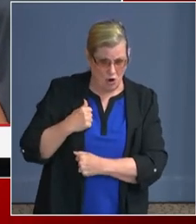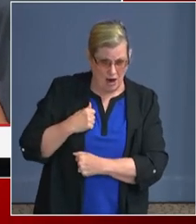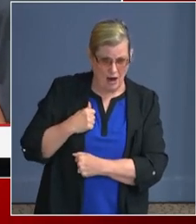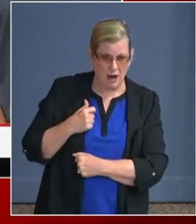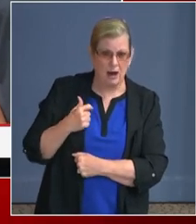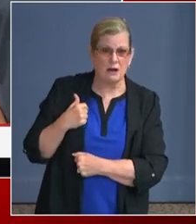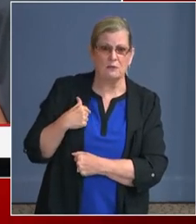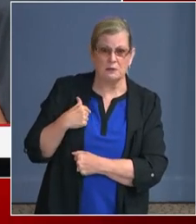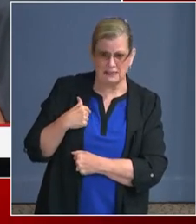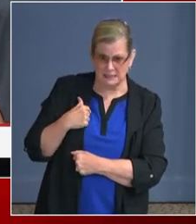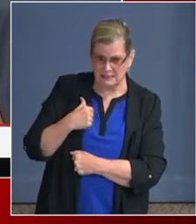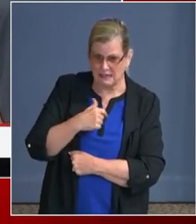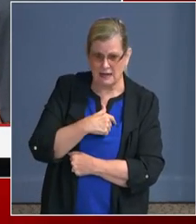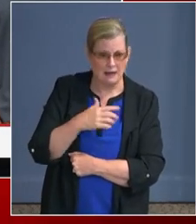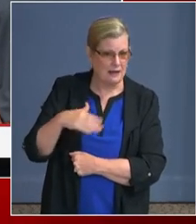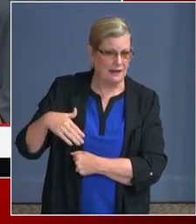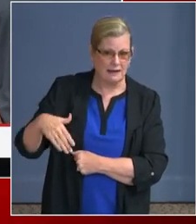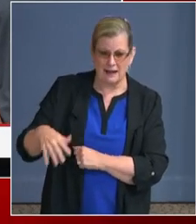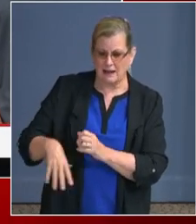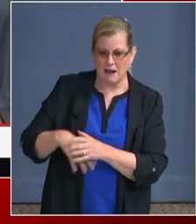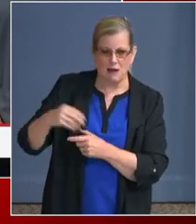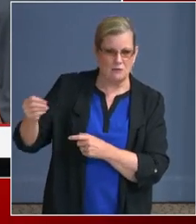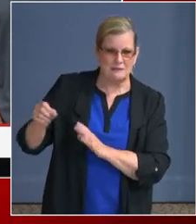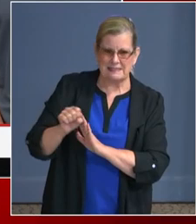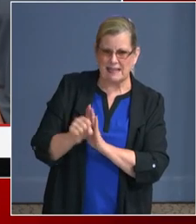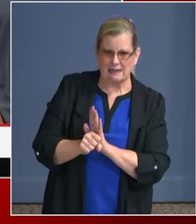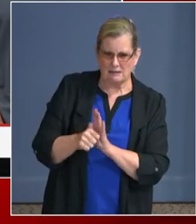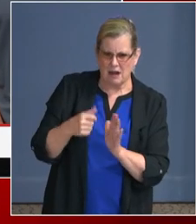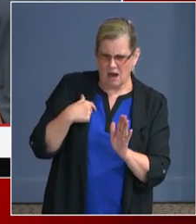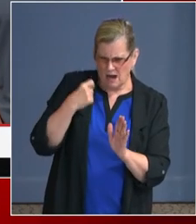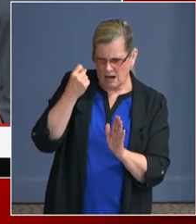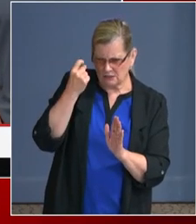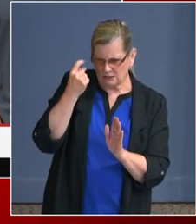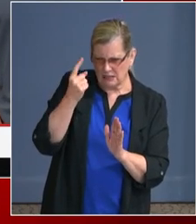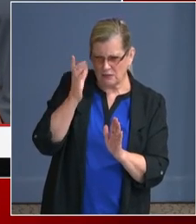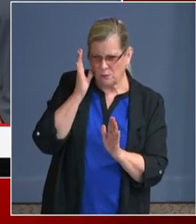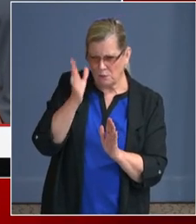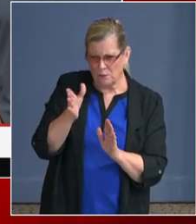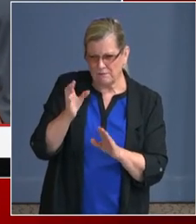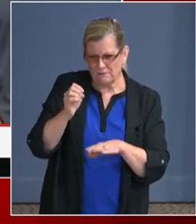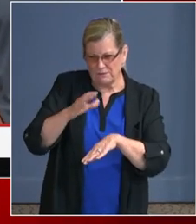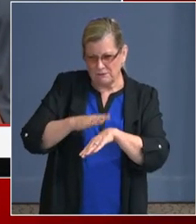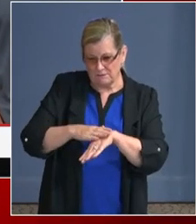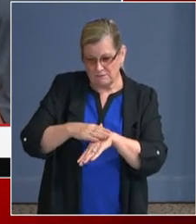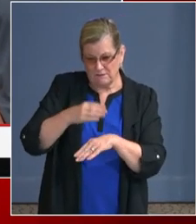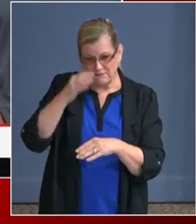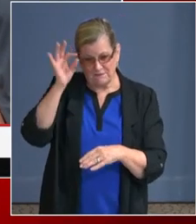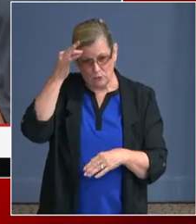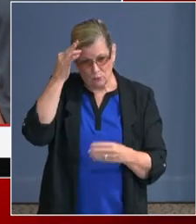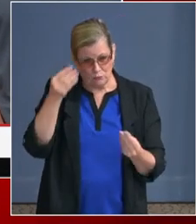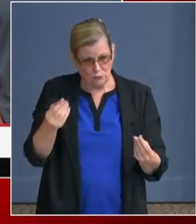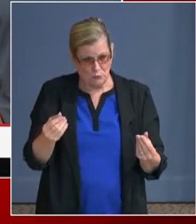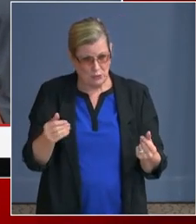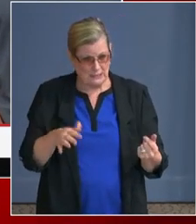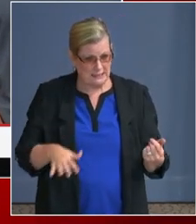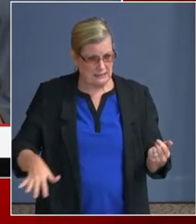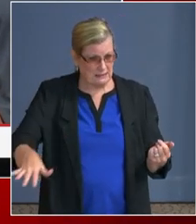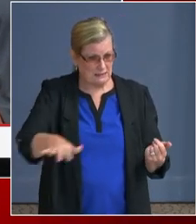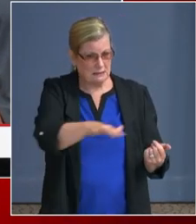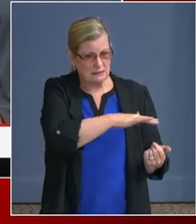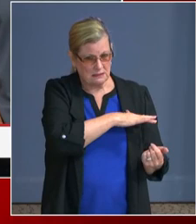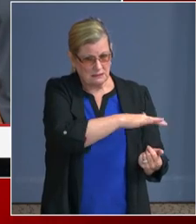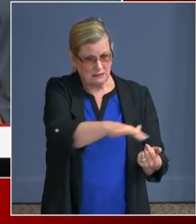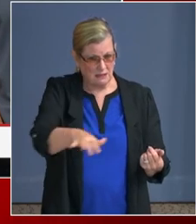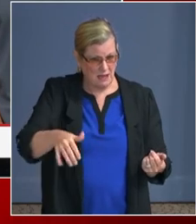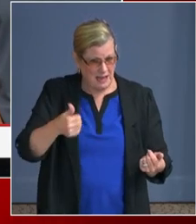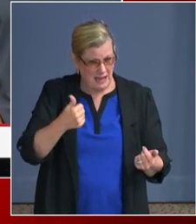not out-of-state Guard. It's also our understanding that they will be on federal facilities. And any opinion on Lincoln